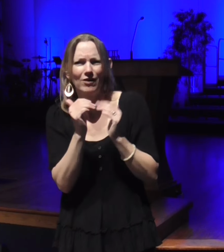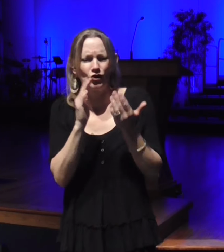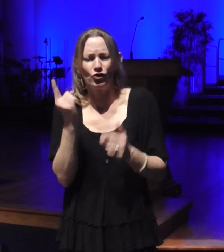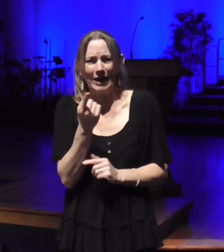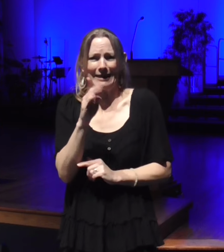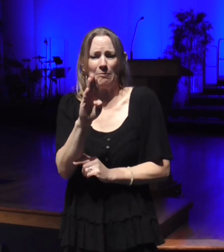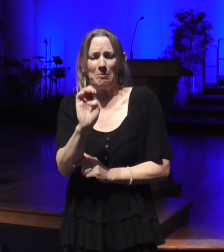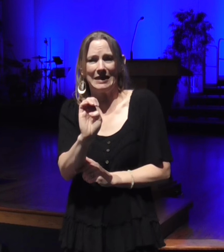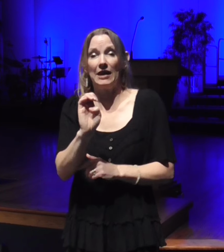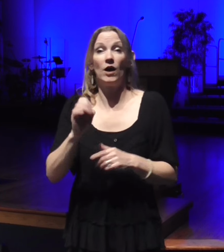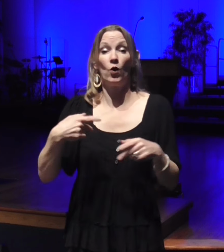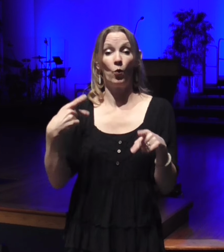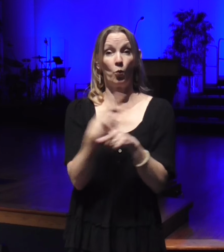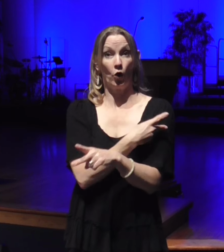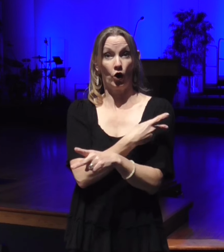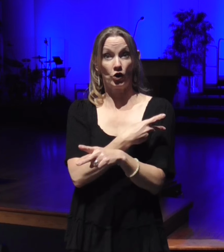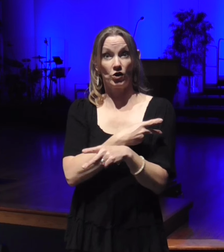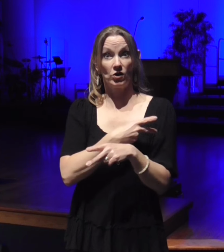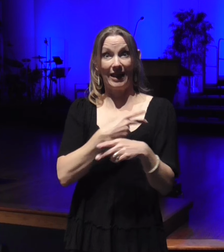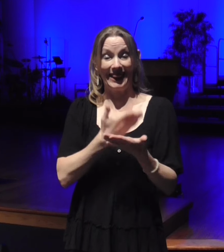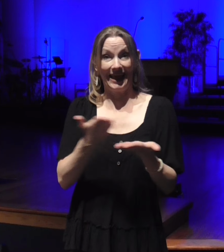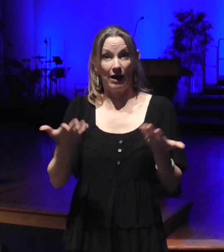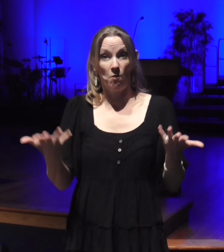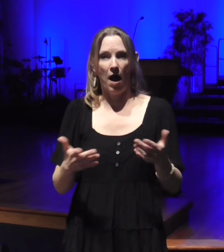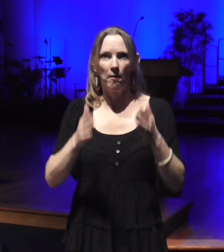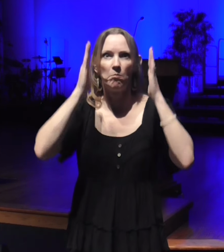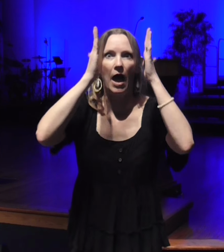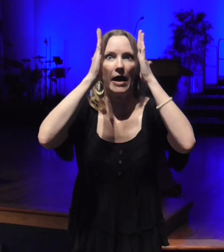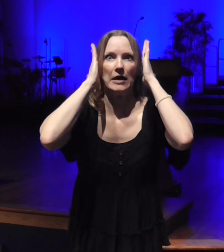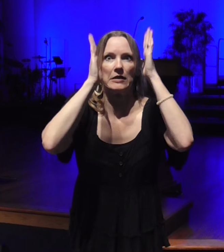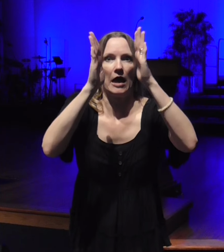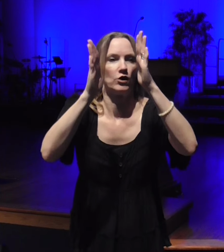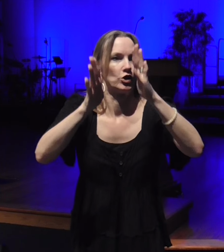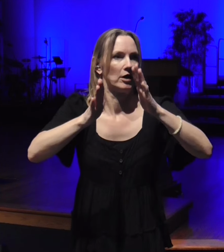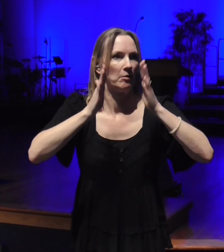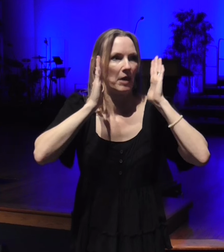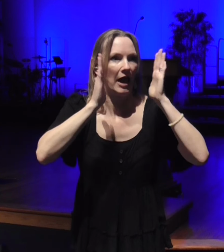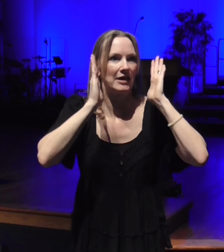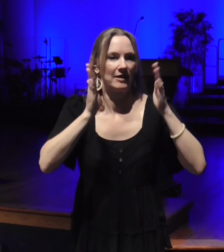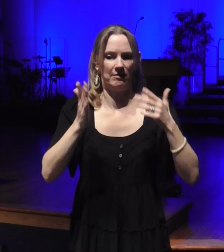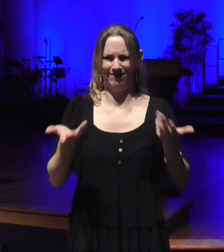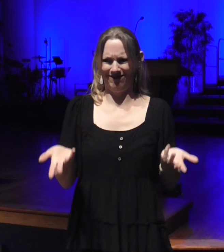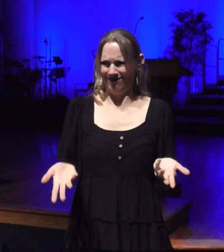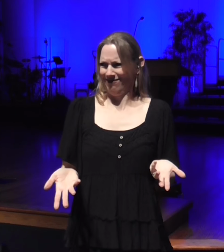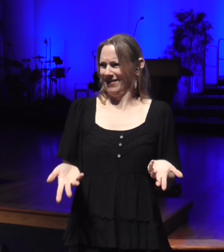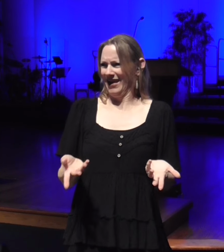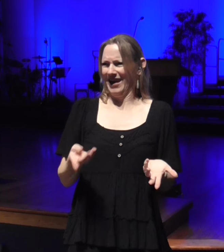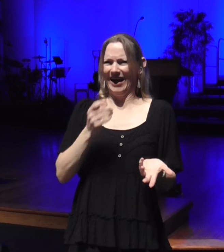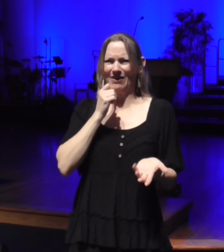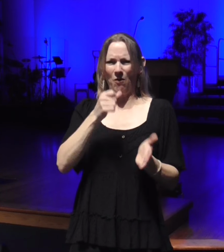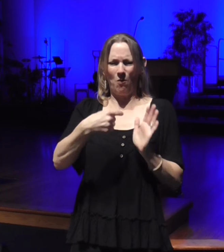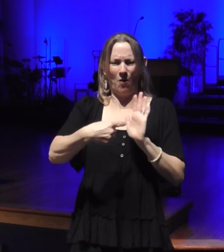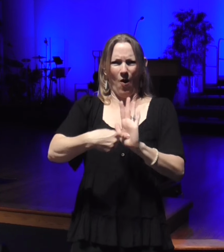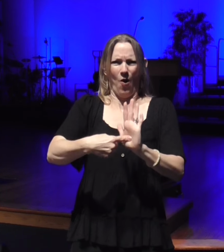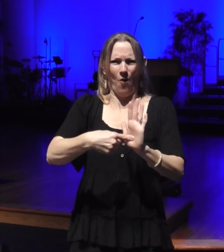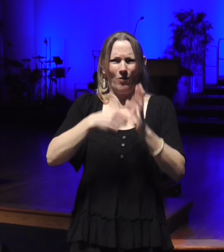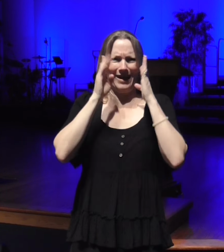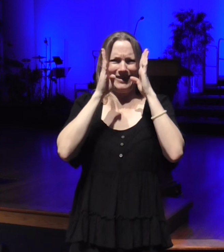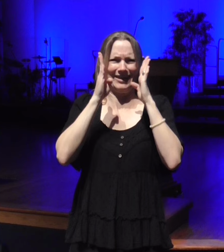of all these, pay attention. Pay attention. I don't owe attention anything.